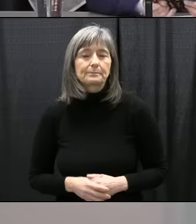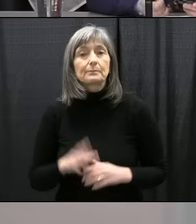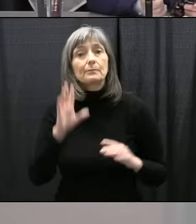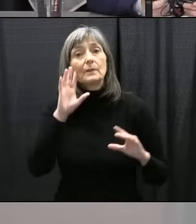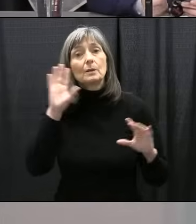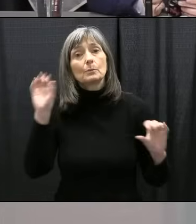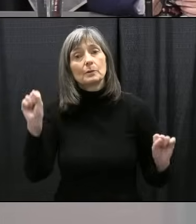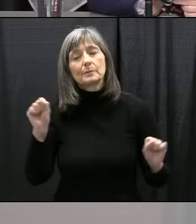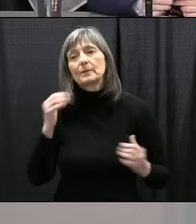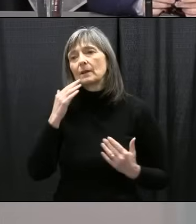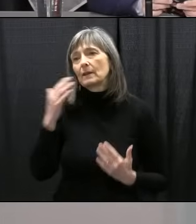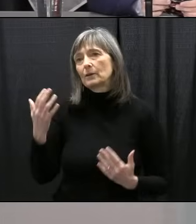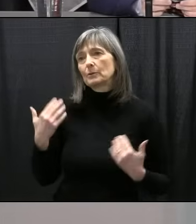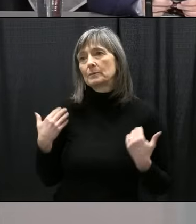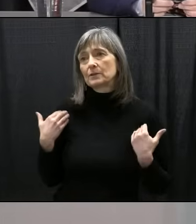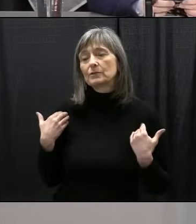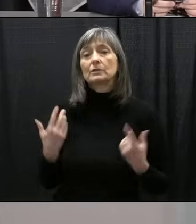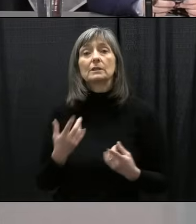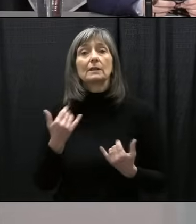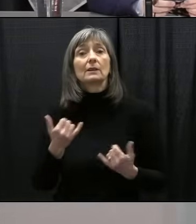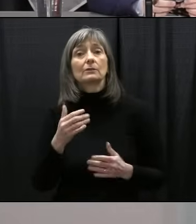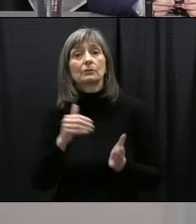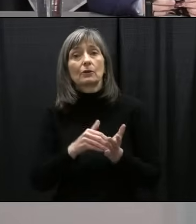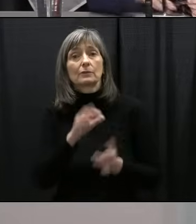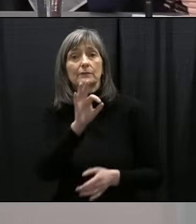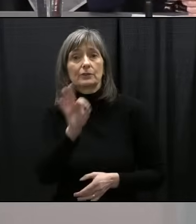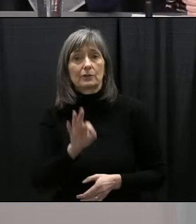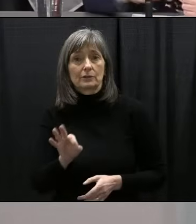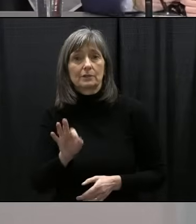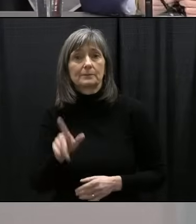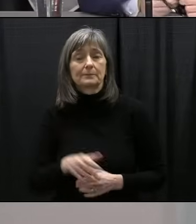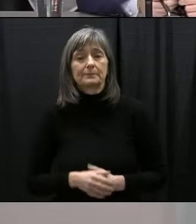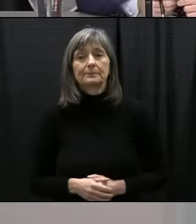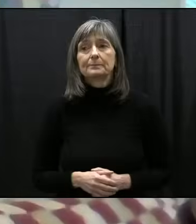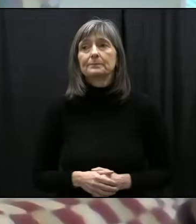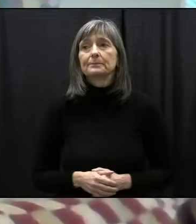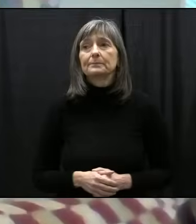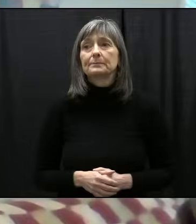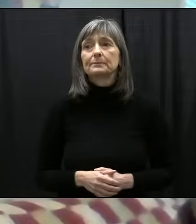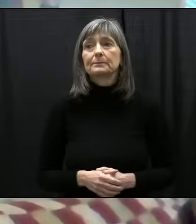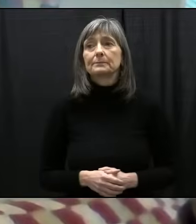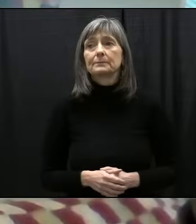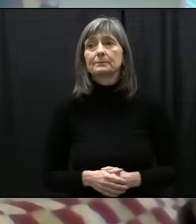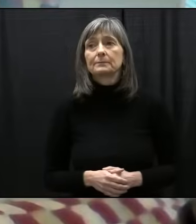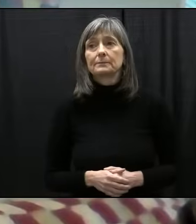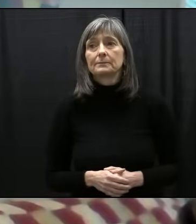Well, thank you, Minister. I now invite Dr. Fitzgerald for some comments. Dr. Fitzgerald?